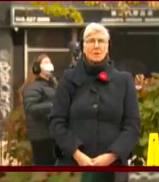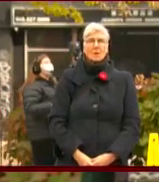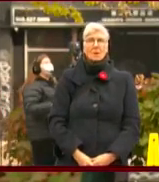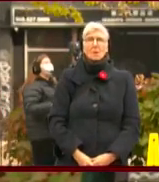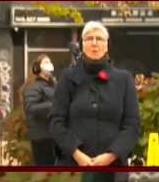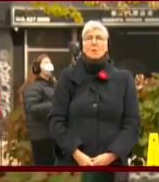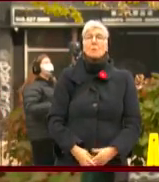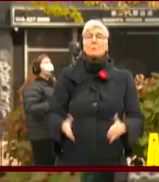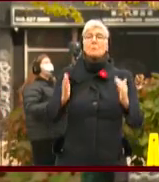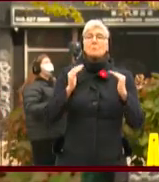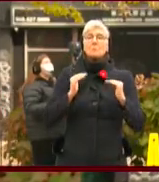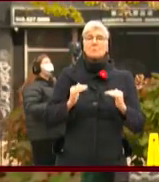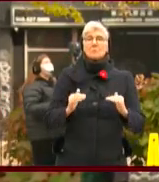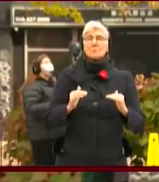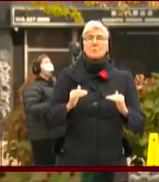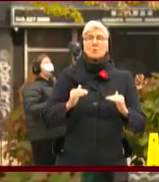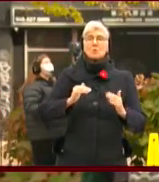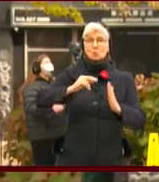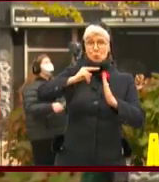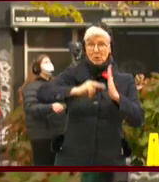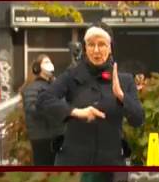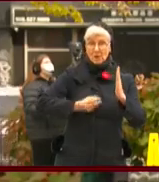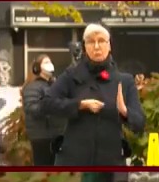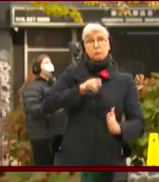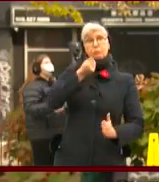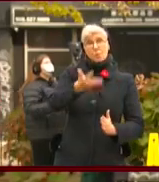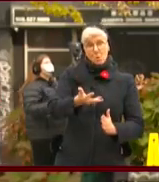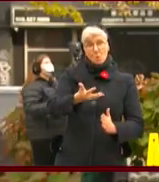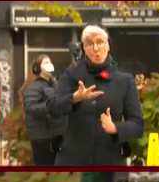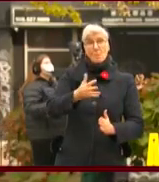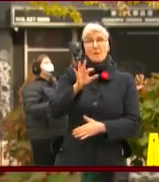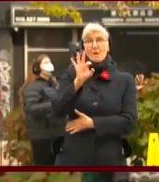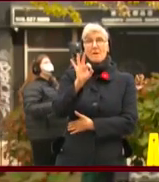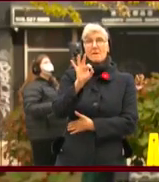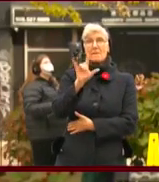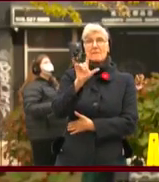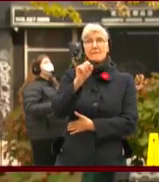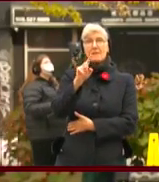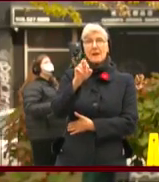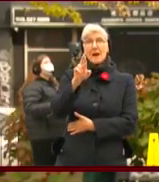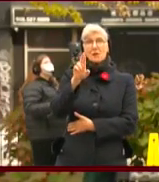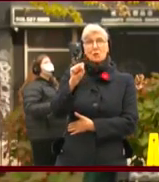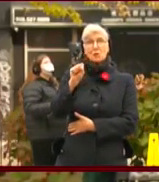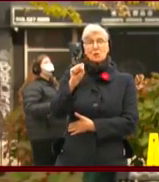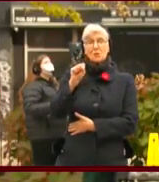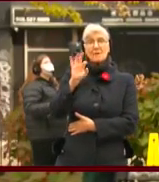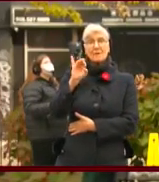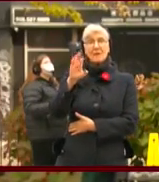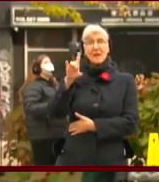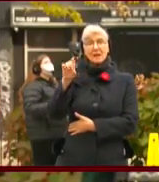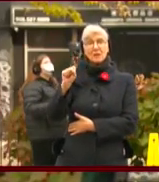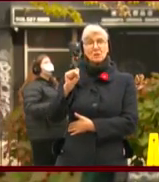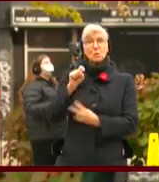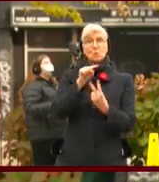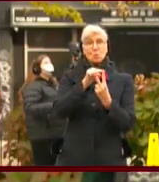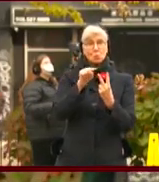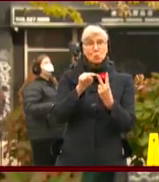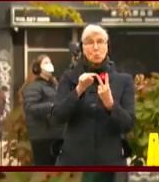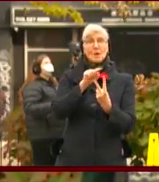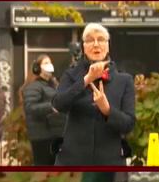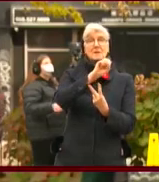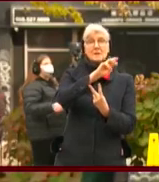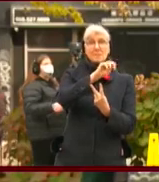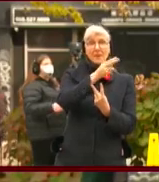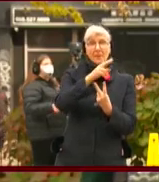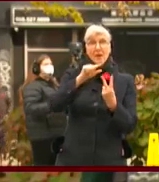Joining us to read the iconic poem in Flanders Fields are Master Corporal Victoria Gerard and Master Corporal Fisher Smith of